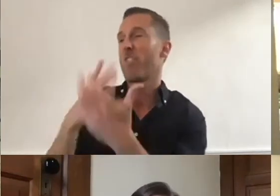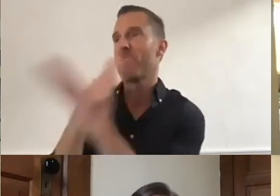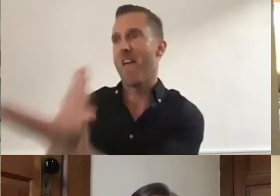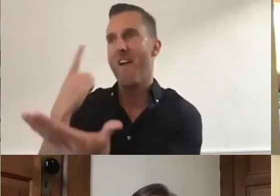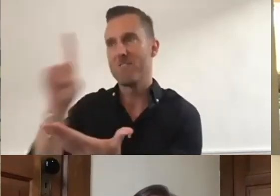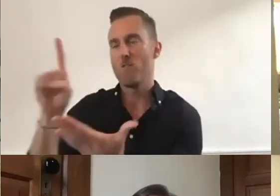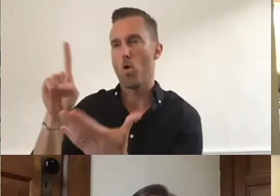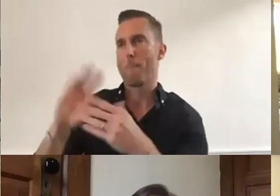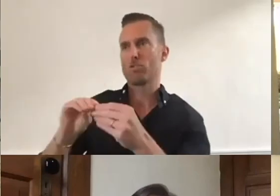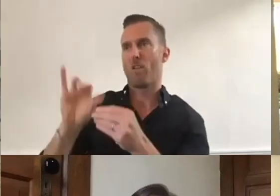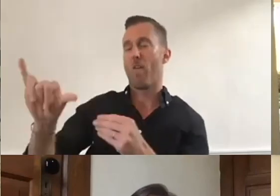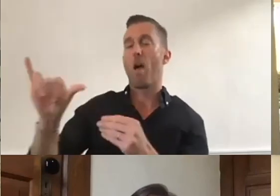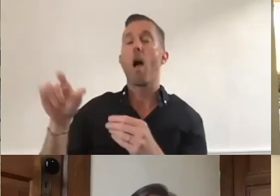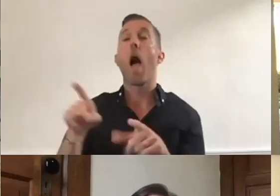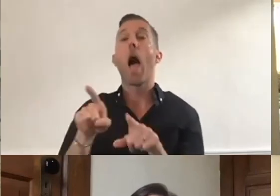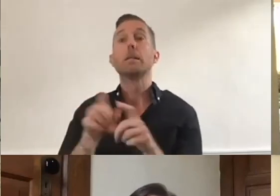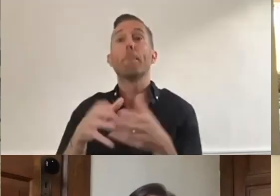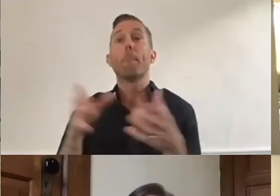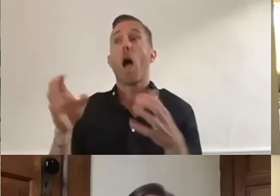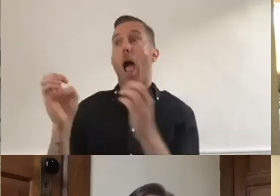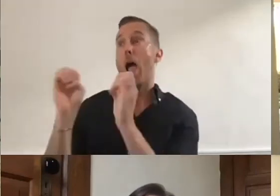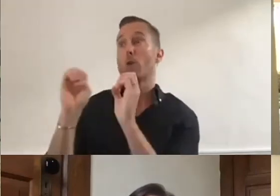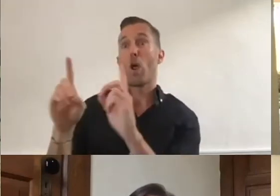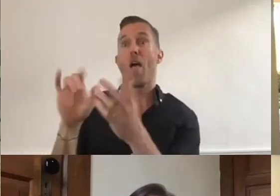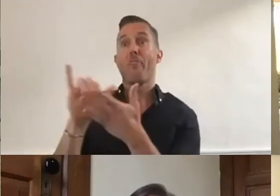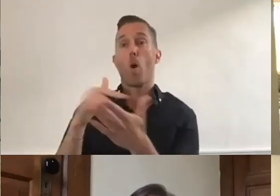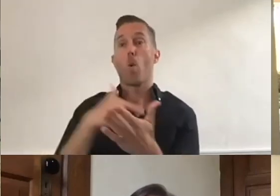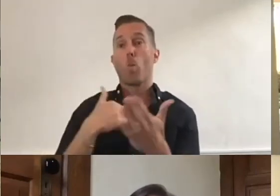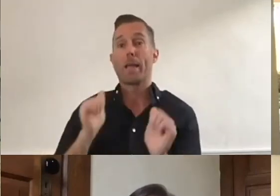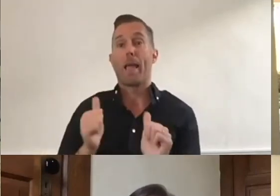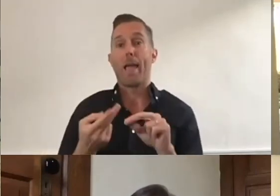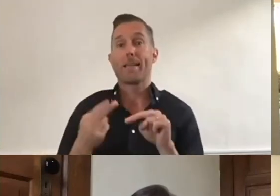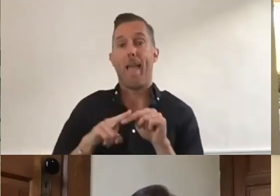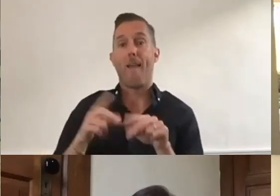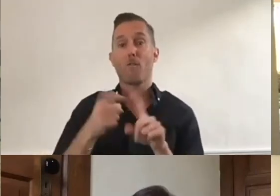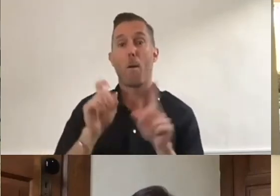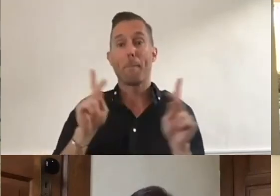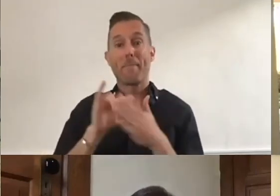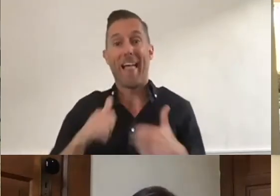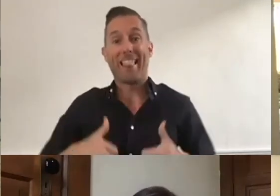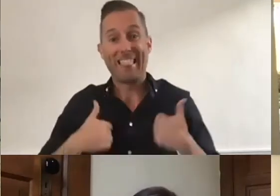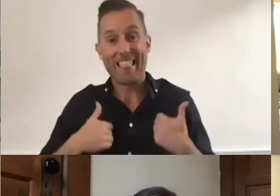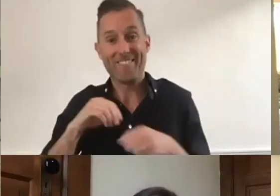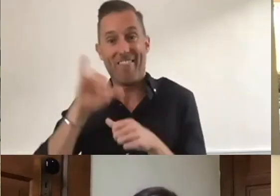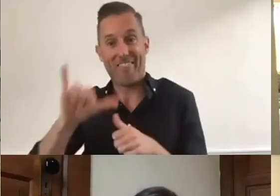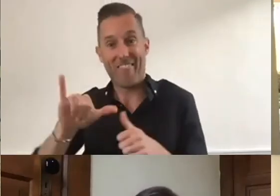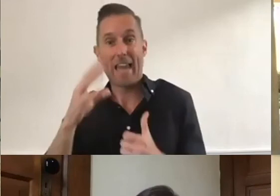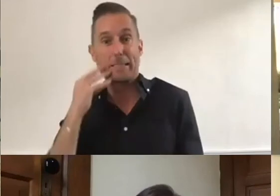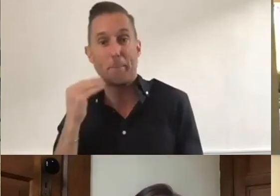much education as you can gain from people who are living that experience,